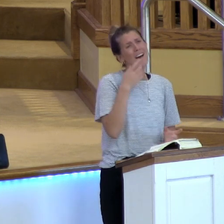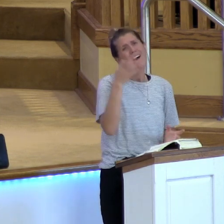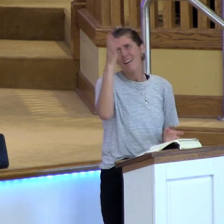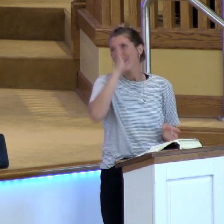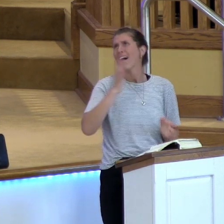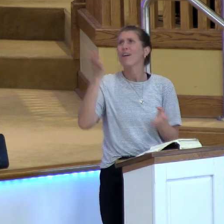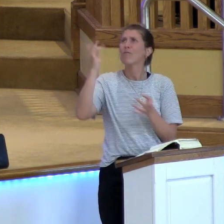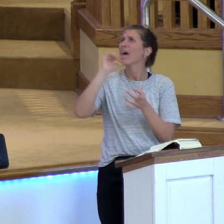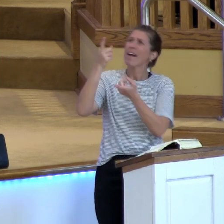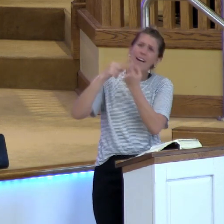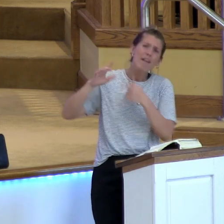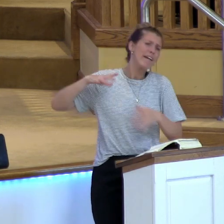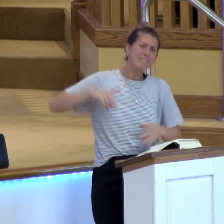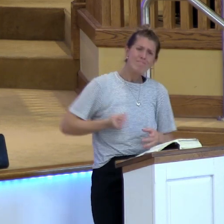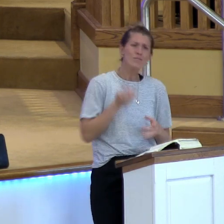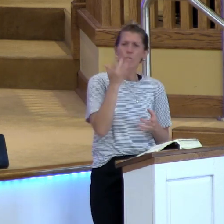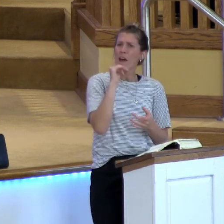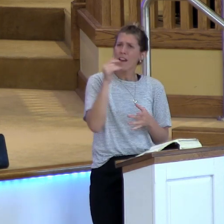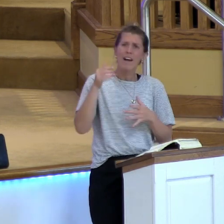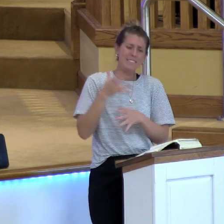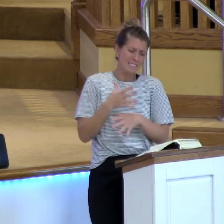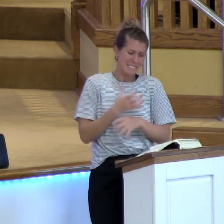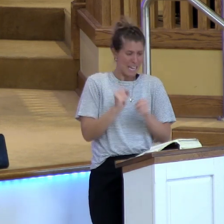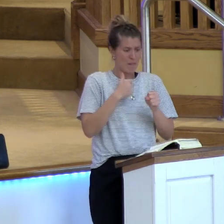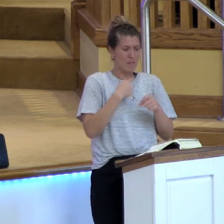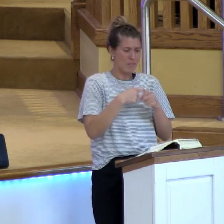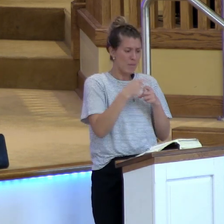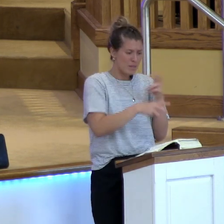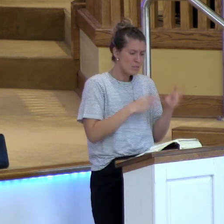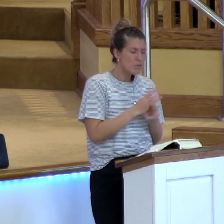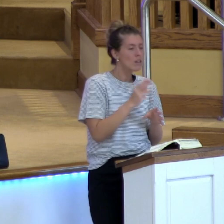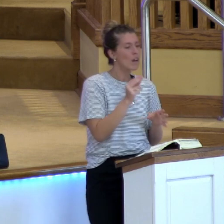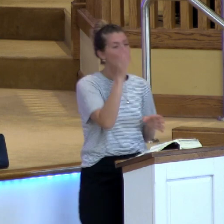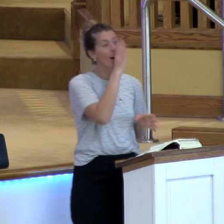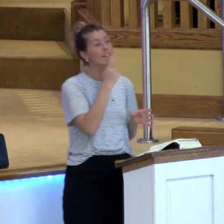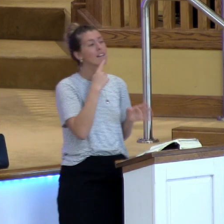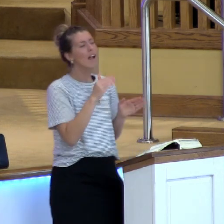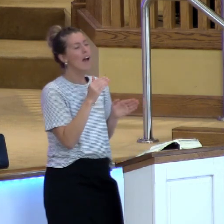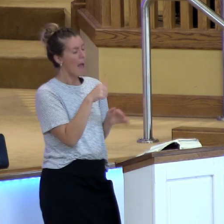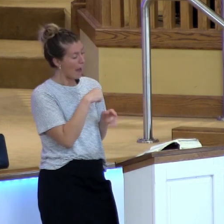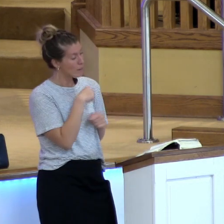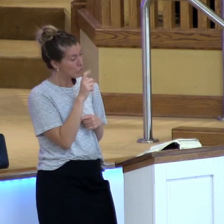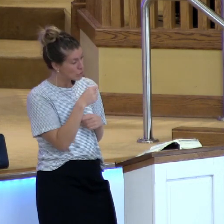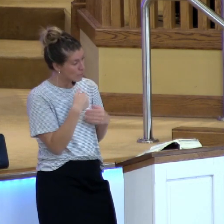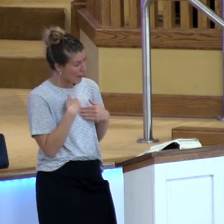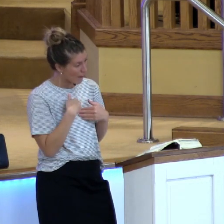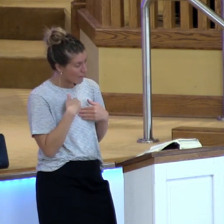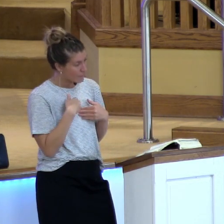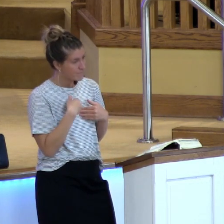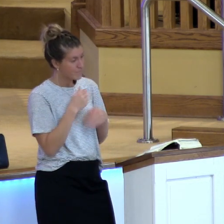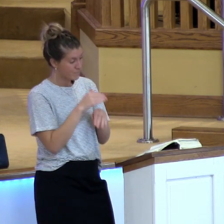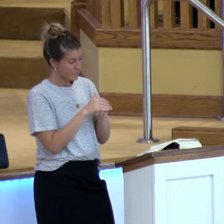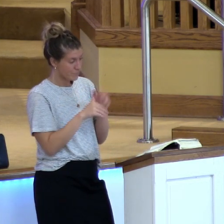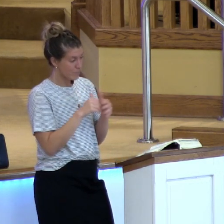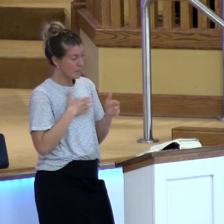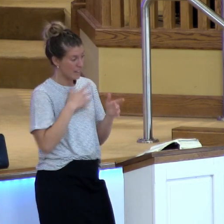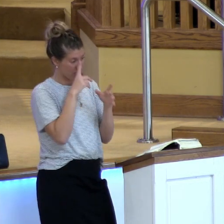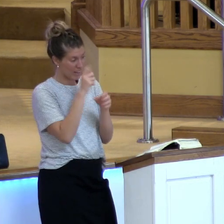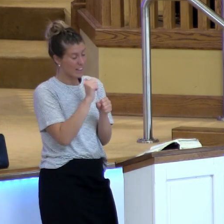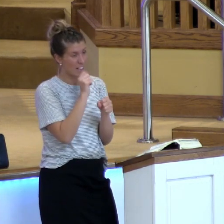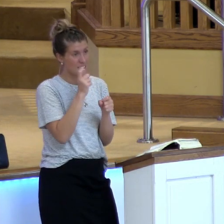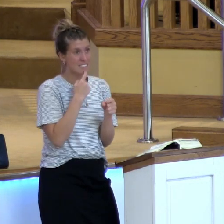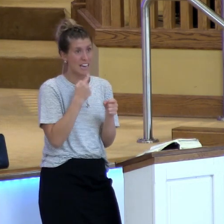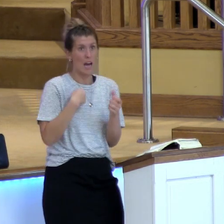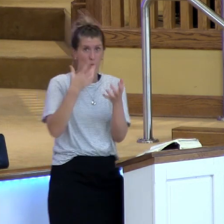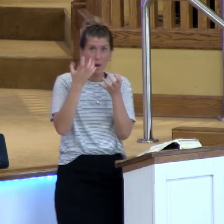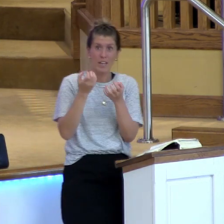it's your fault. God, why aren't you coming to get us? Why aren't you delivering us from this world? And listen, God says, listen, here's the attitude you should have. The comfort of my faith doesn't necessarily say, I want